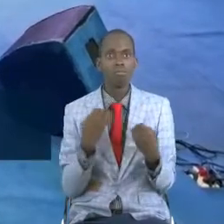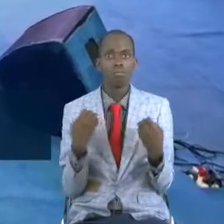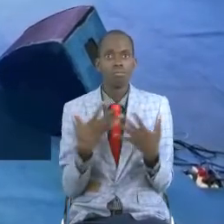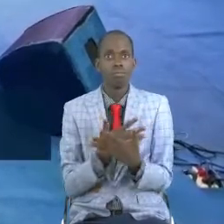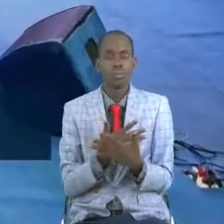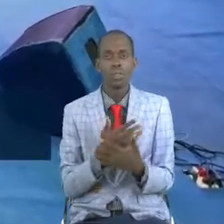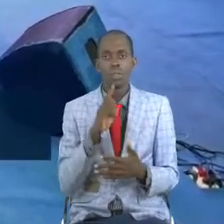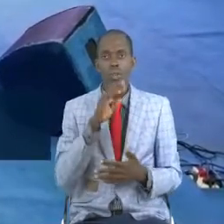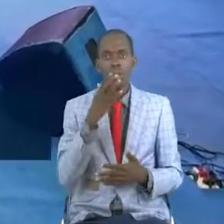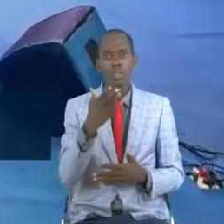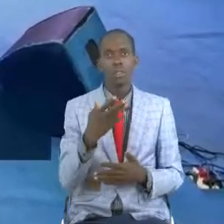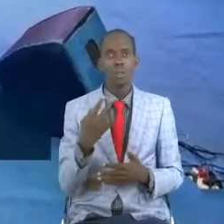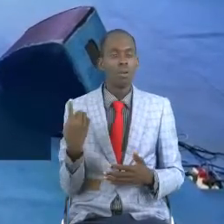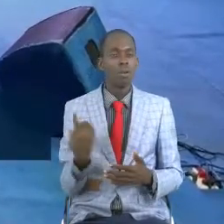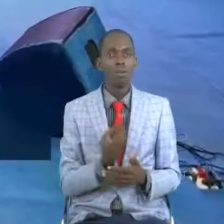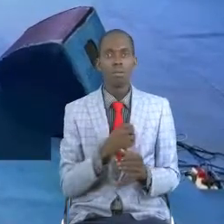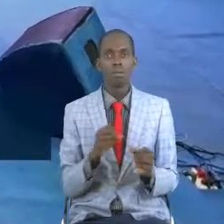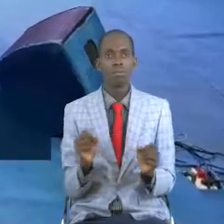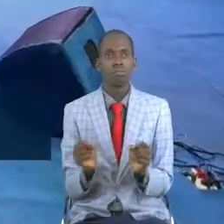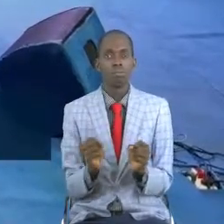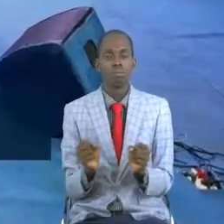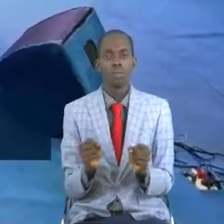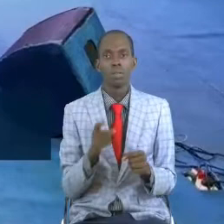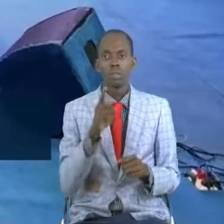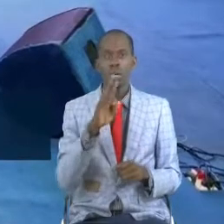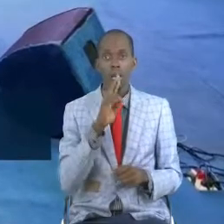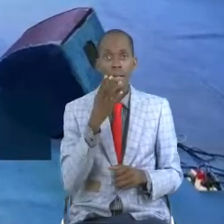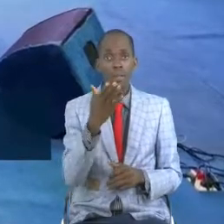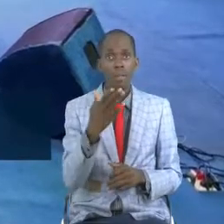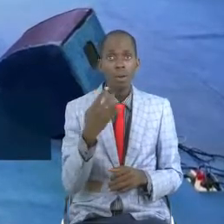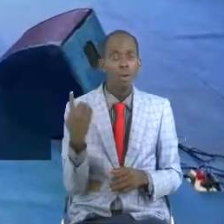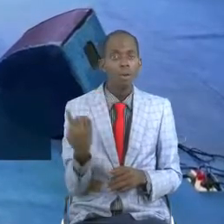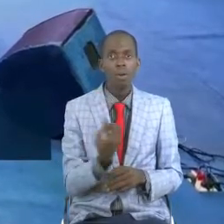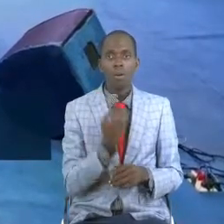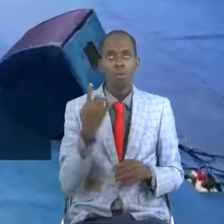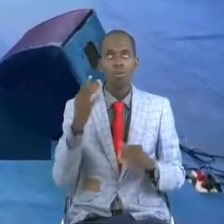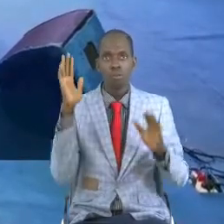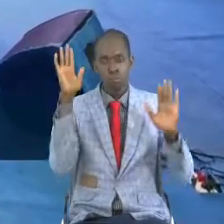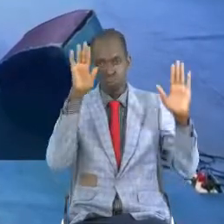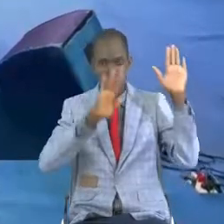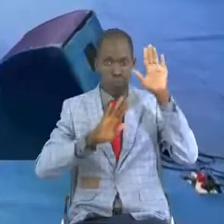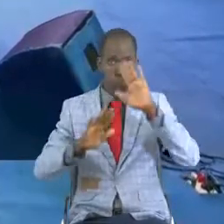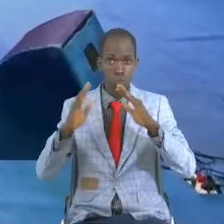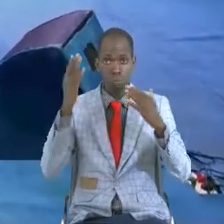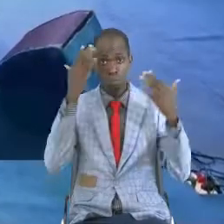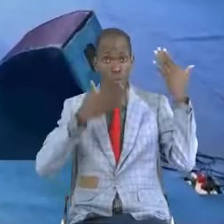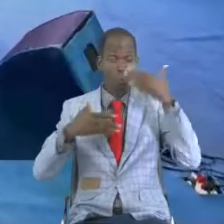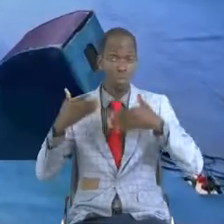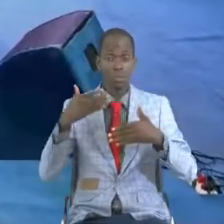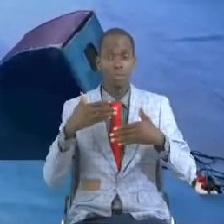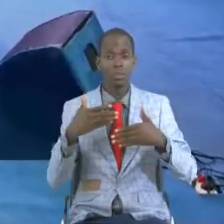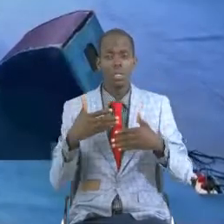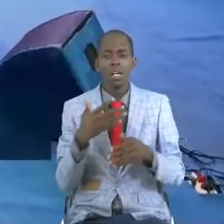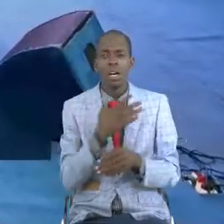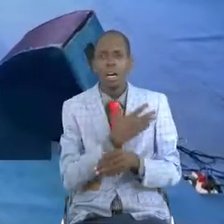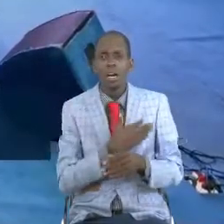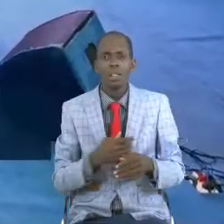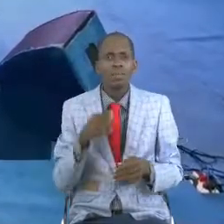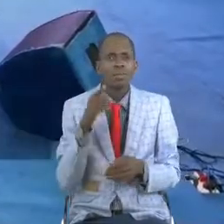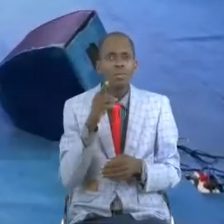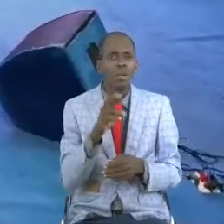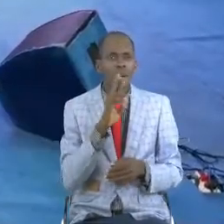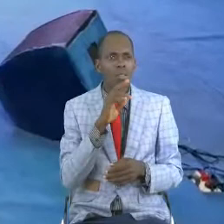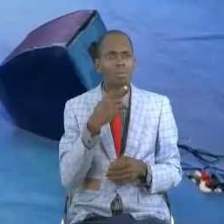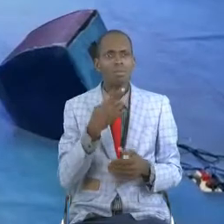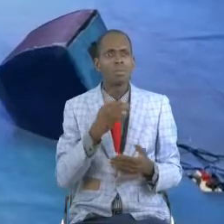you're frightful if you're there you're anxious if you're there you are worried and you say how